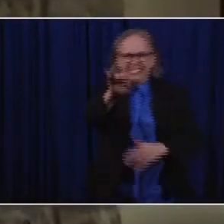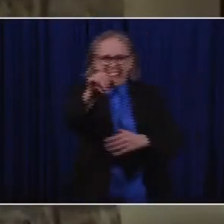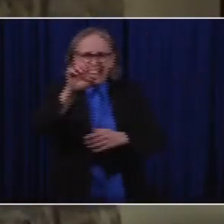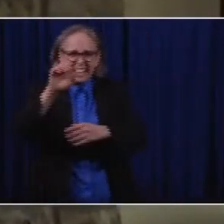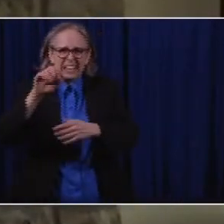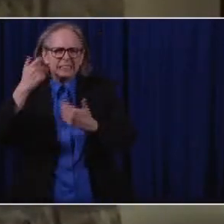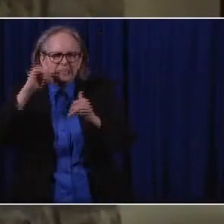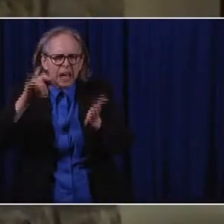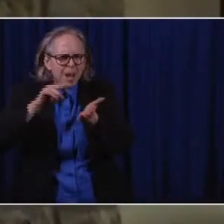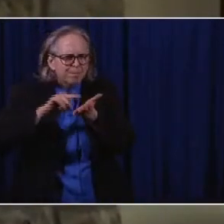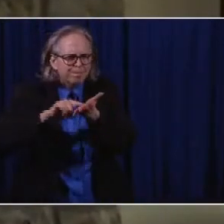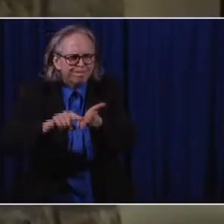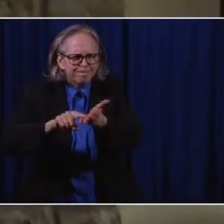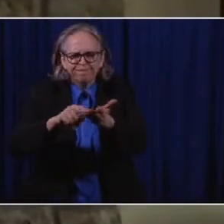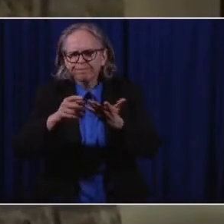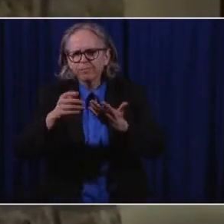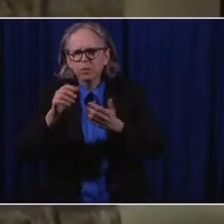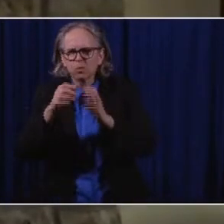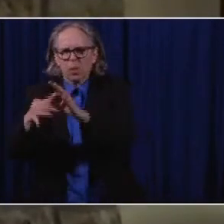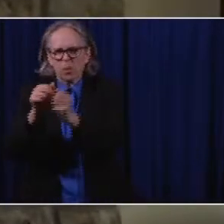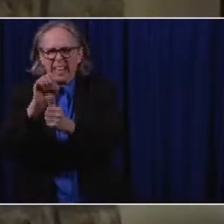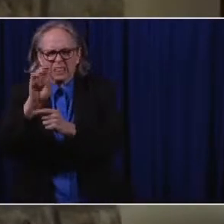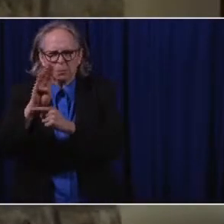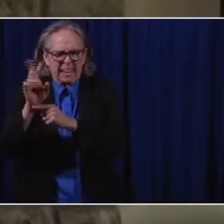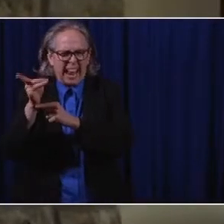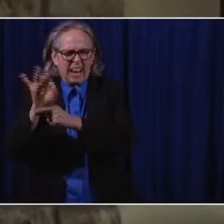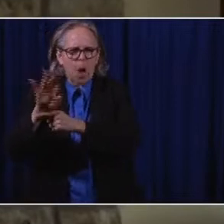announcement when we make a decision.